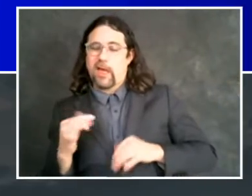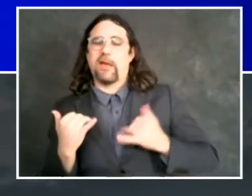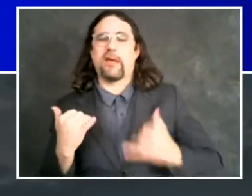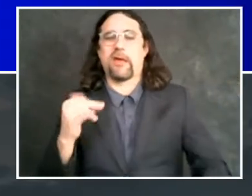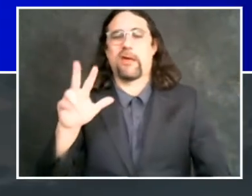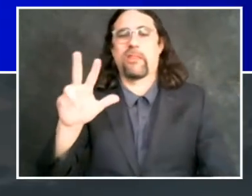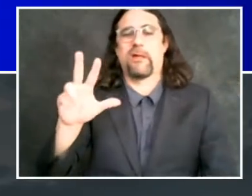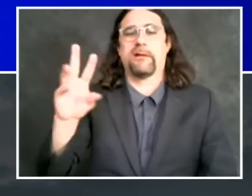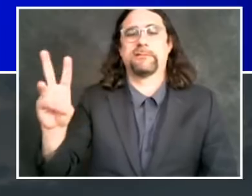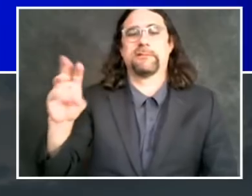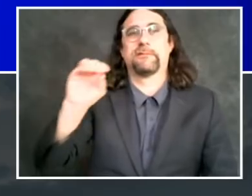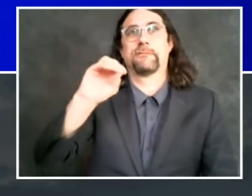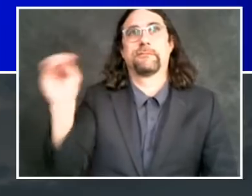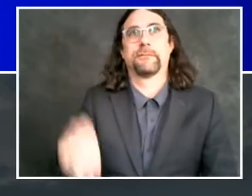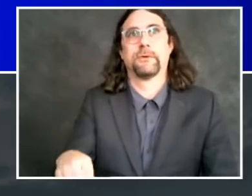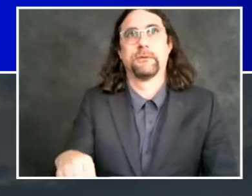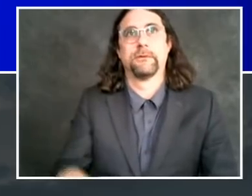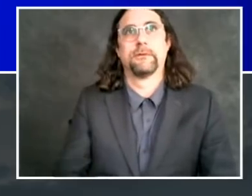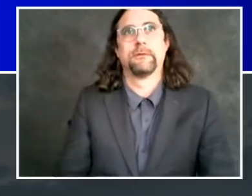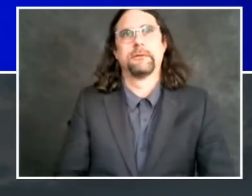is clearly working.